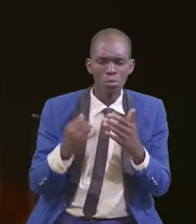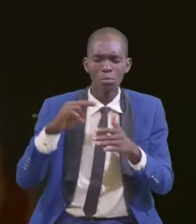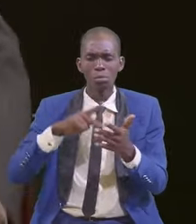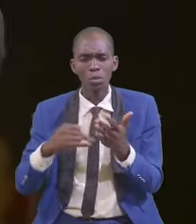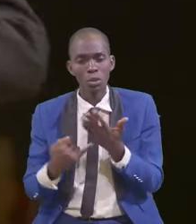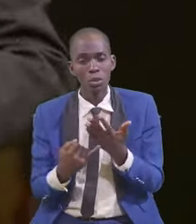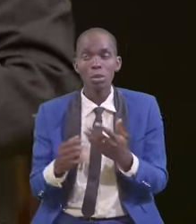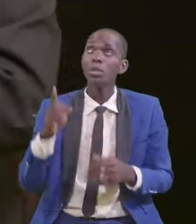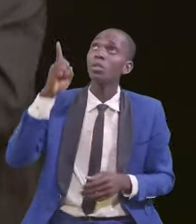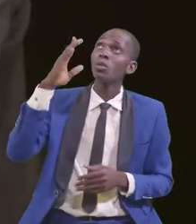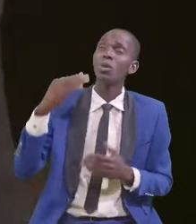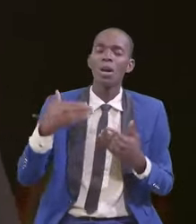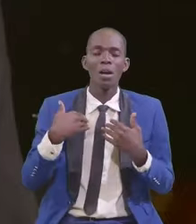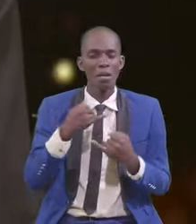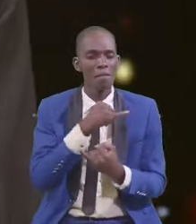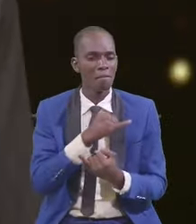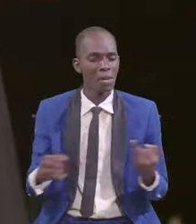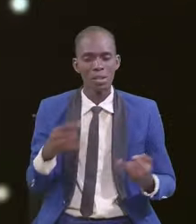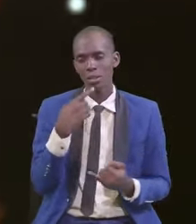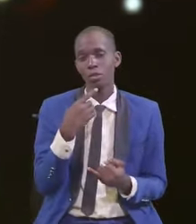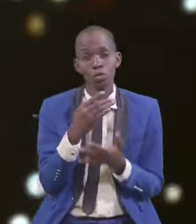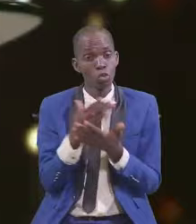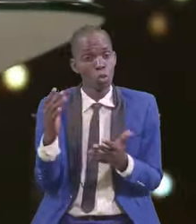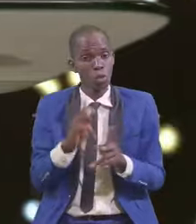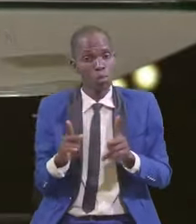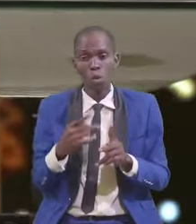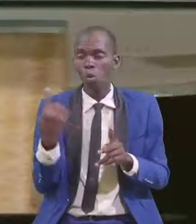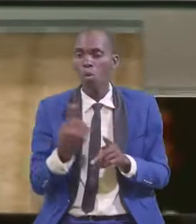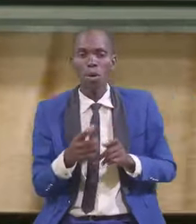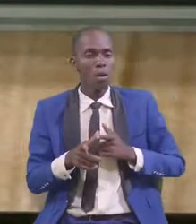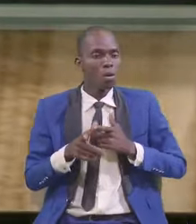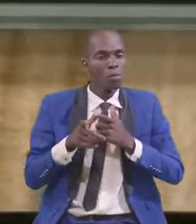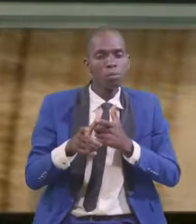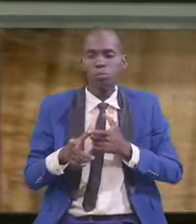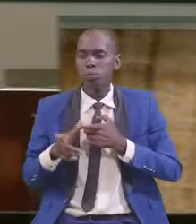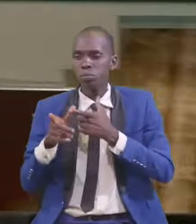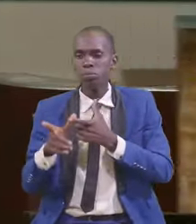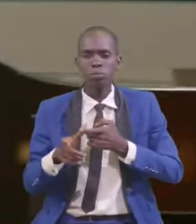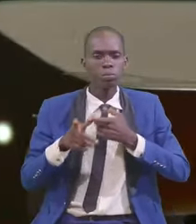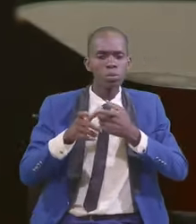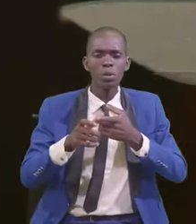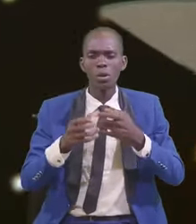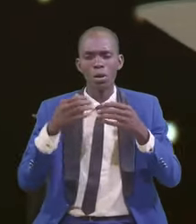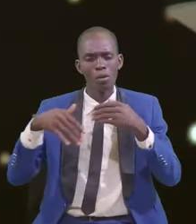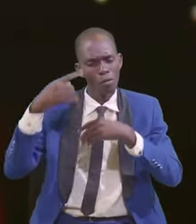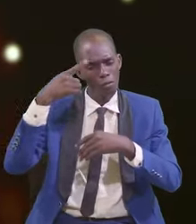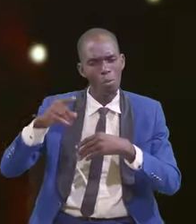the final on the people who are running and running after the things of this world